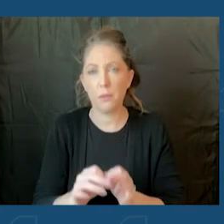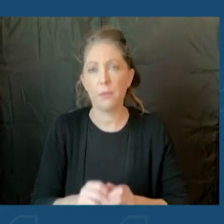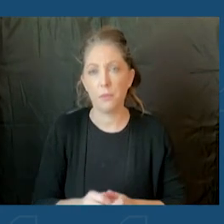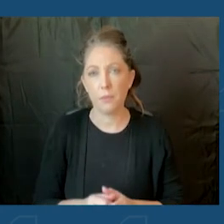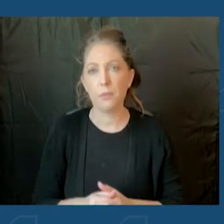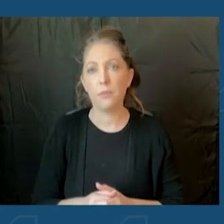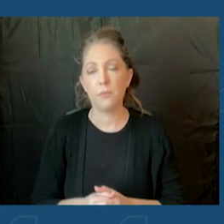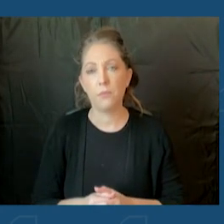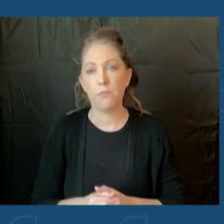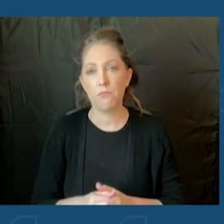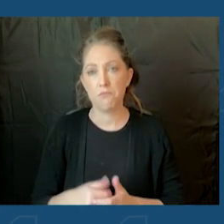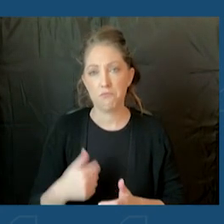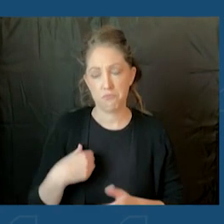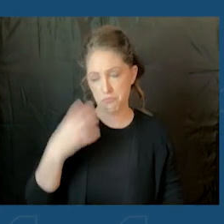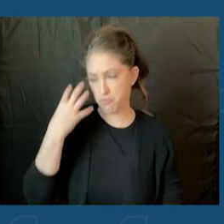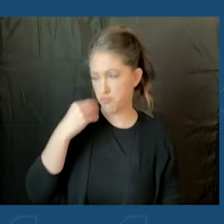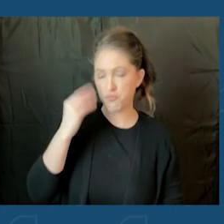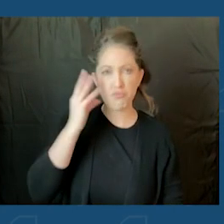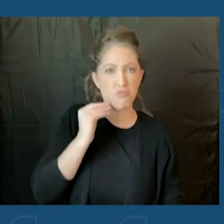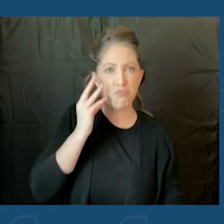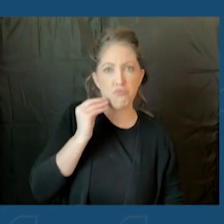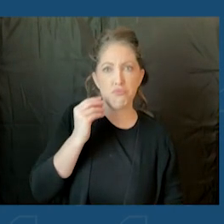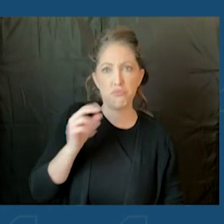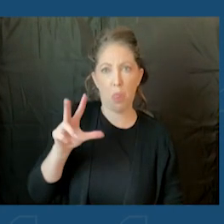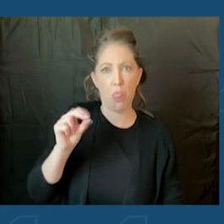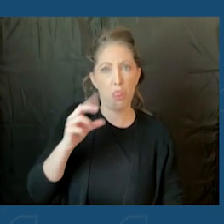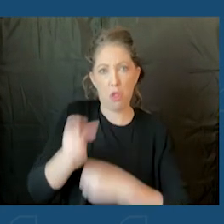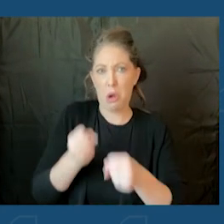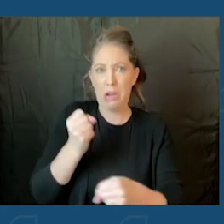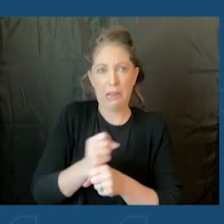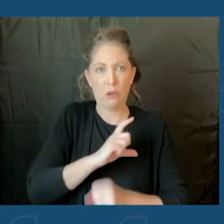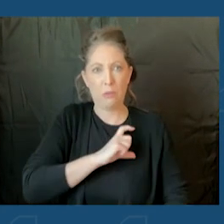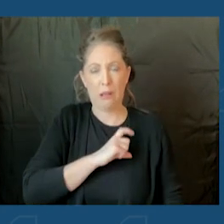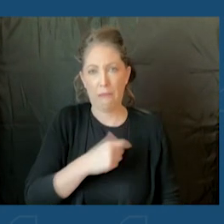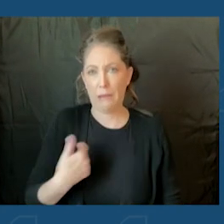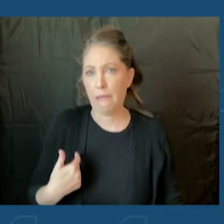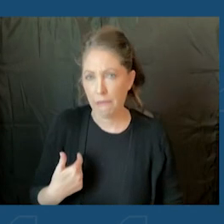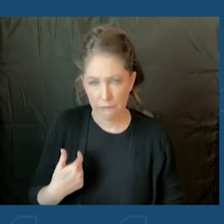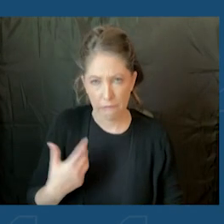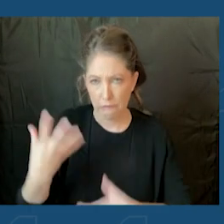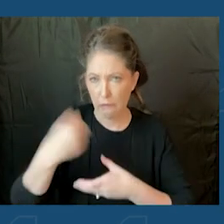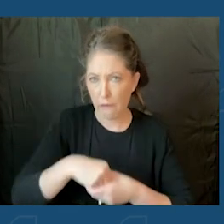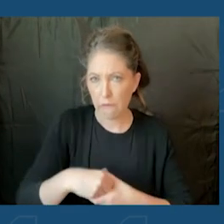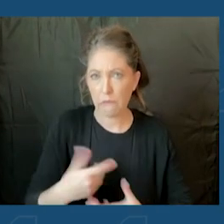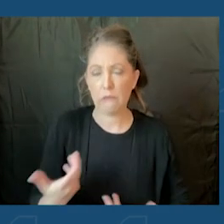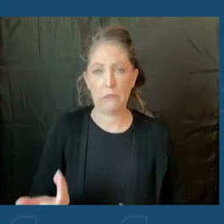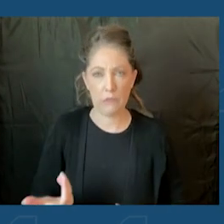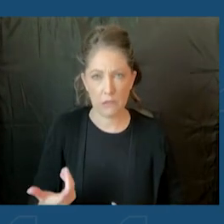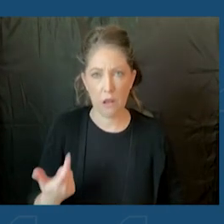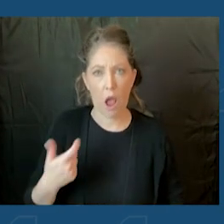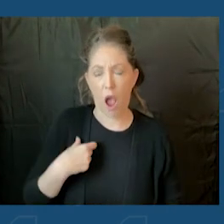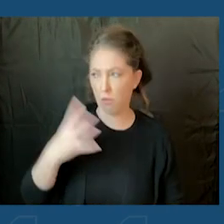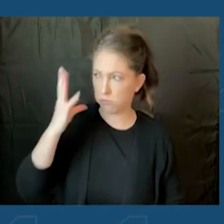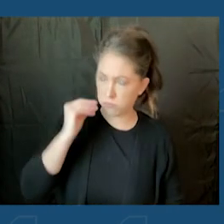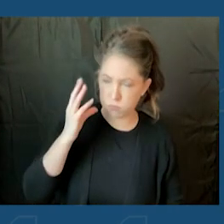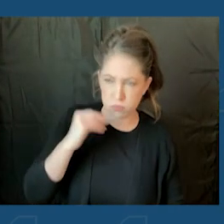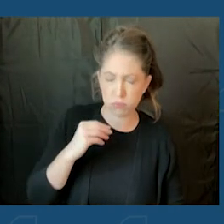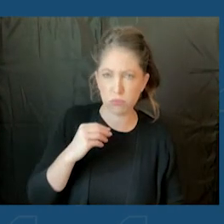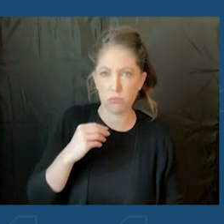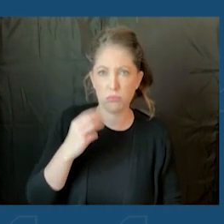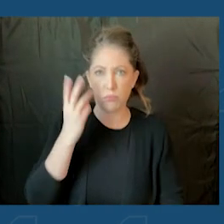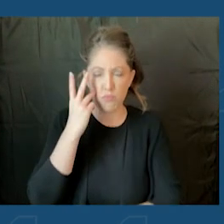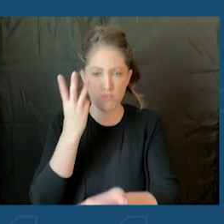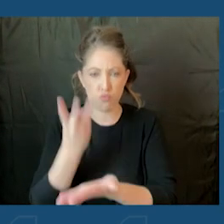And I've been there, 30 years in law enforcement, ladies and gentlemen, 30 years in the New York City Police Department. I've been there where I saw